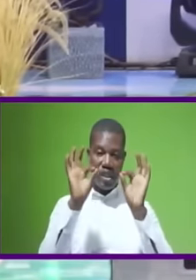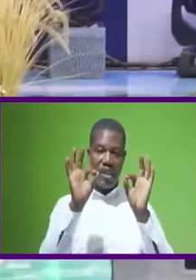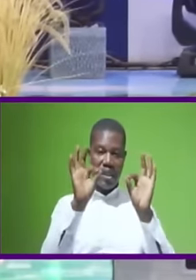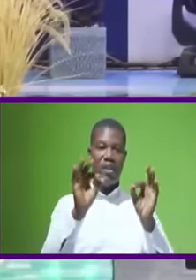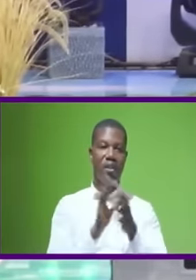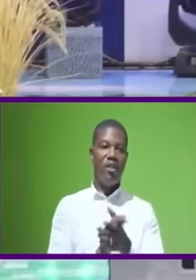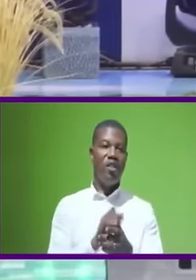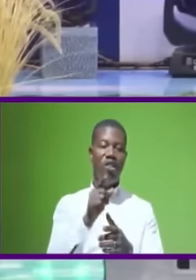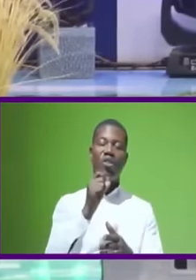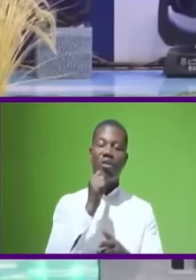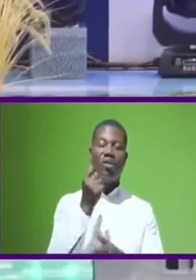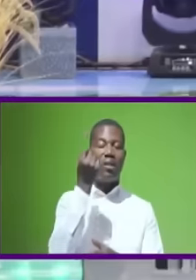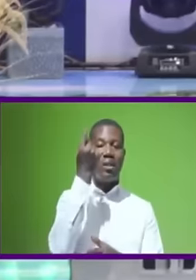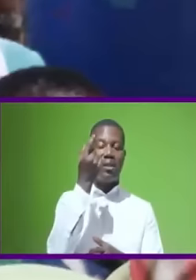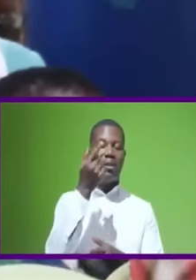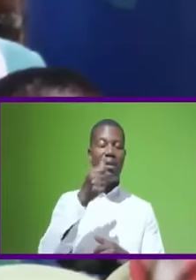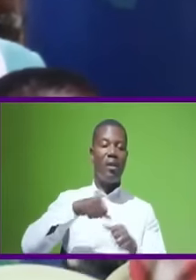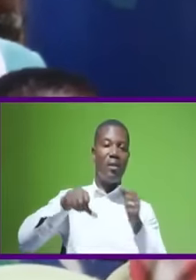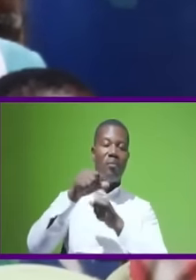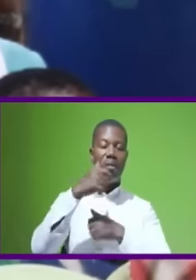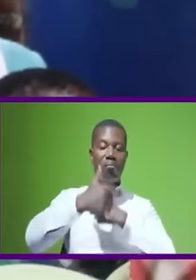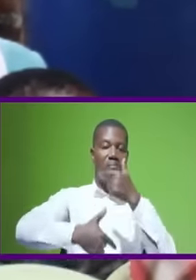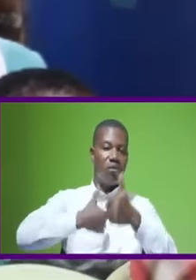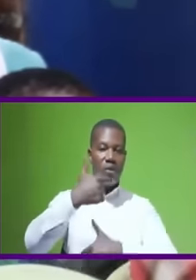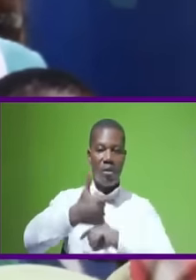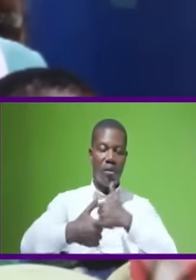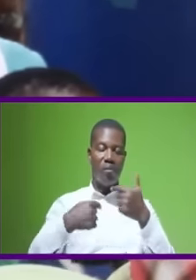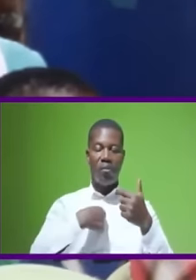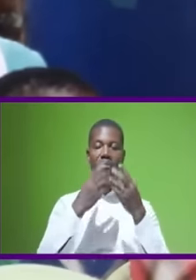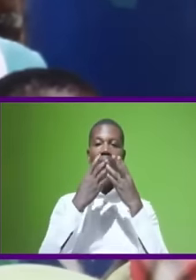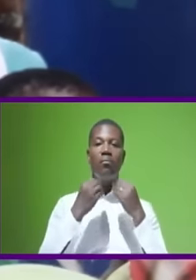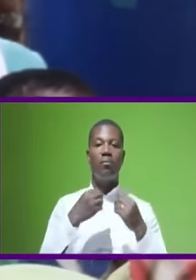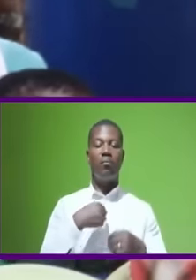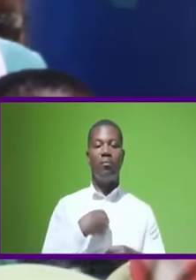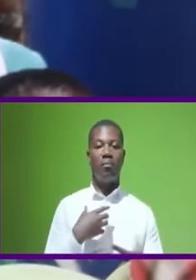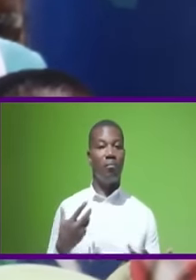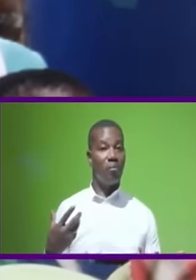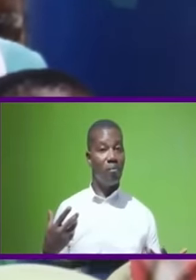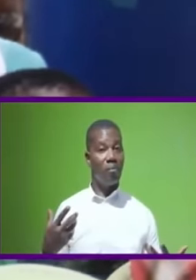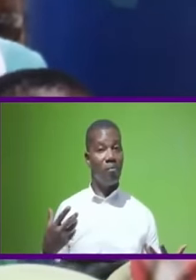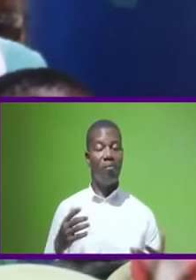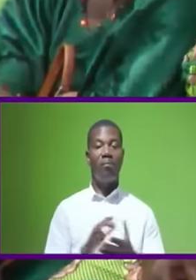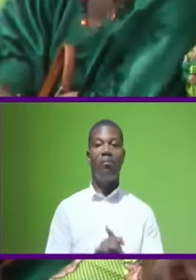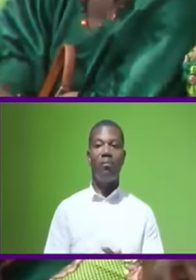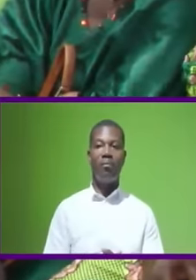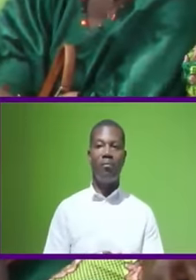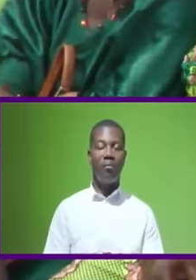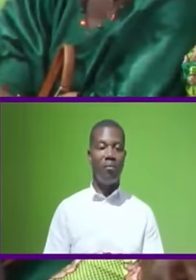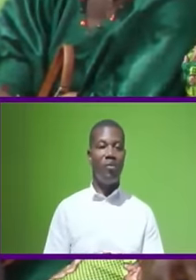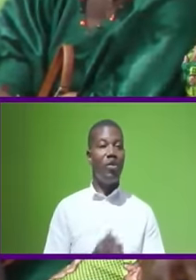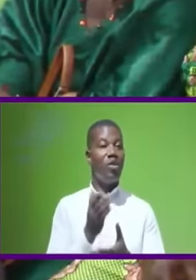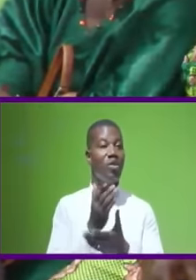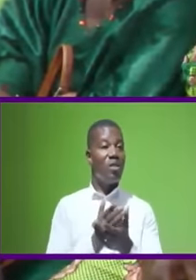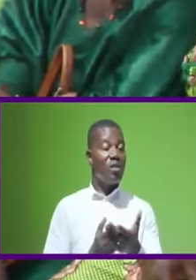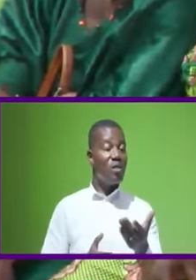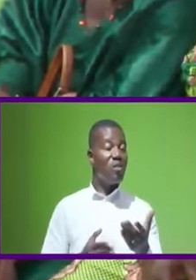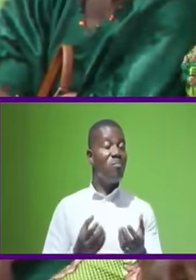But as I'm alive, I should take time to continually teach you